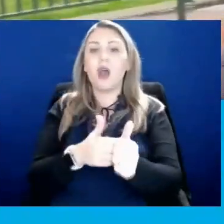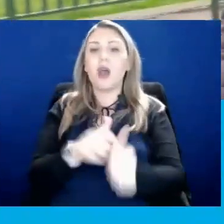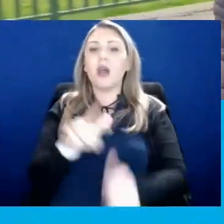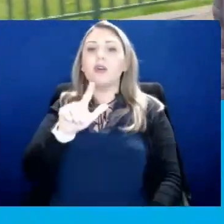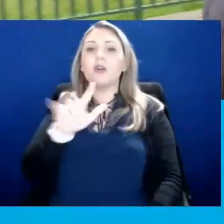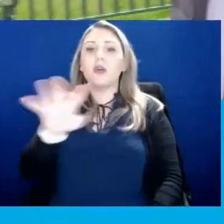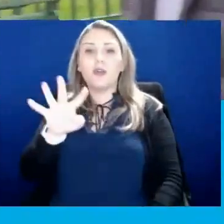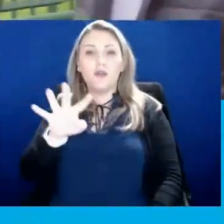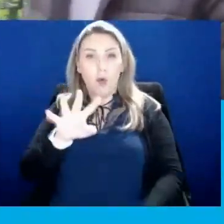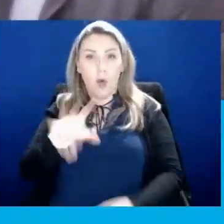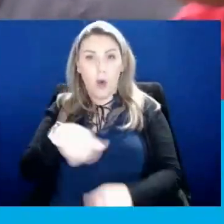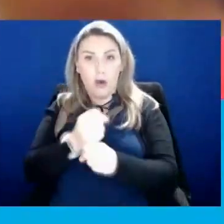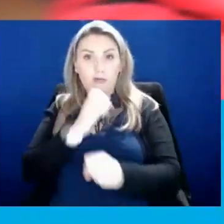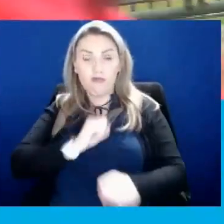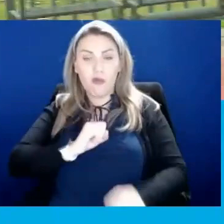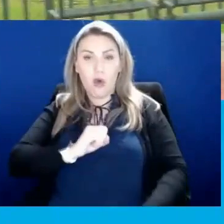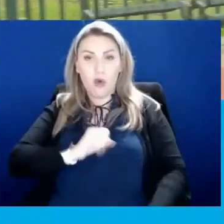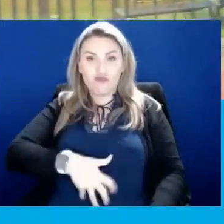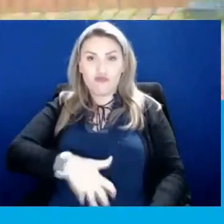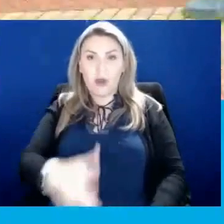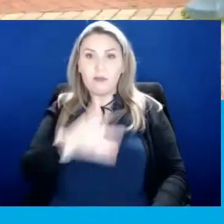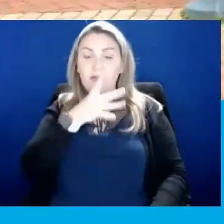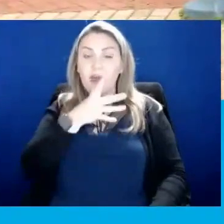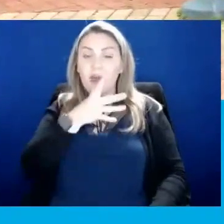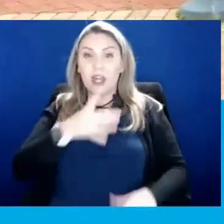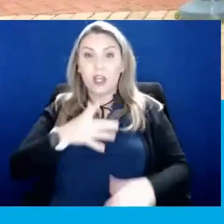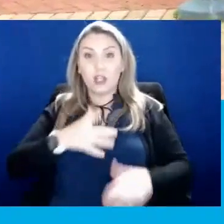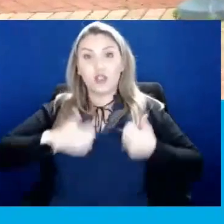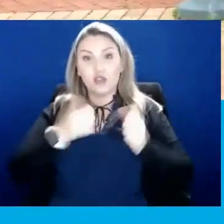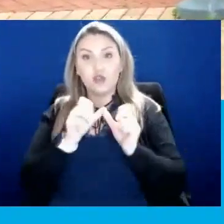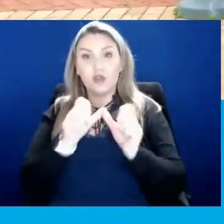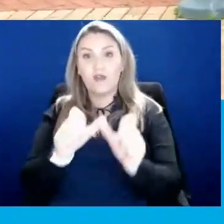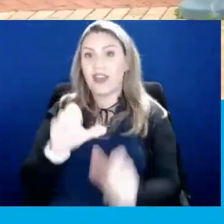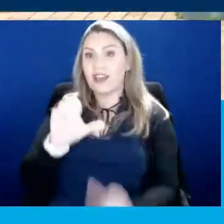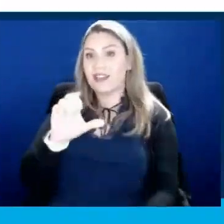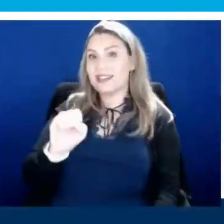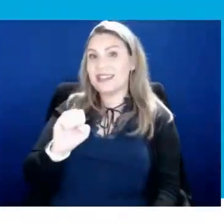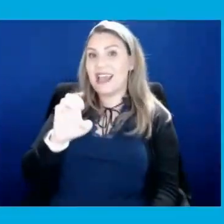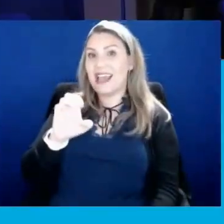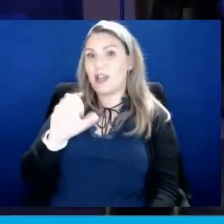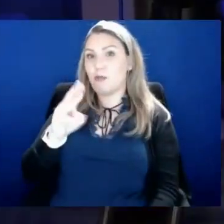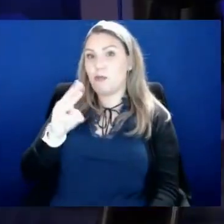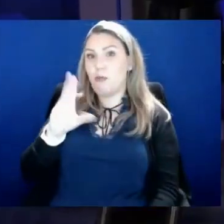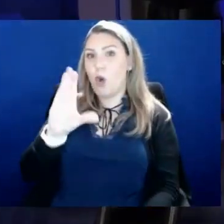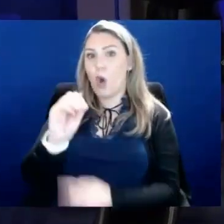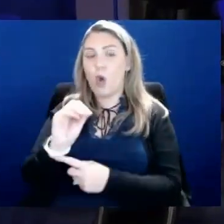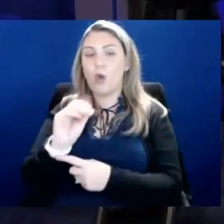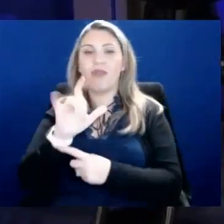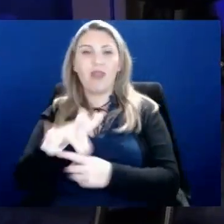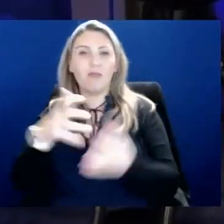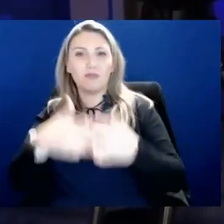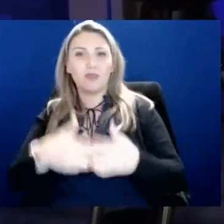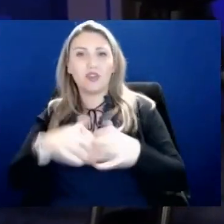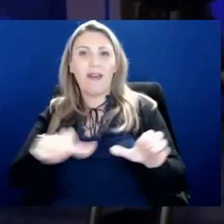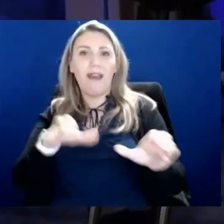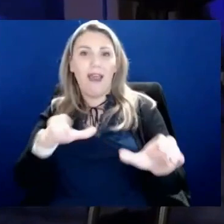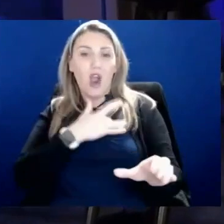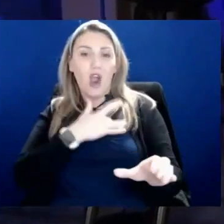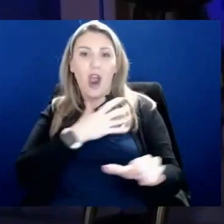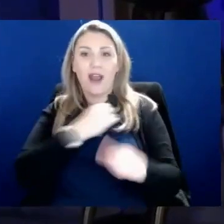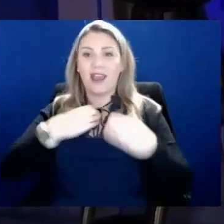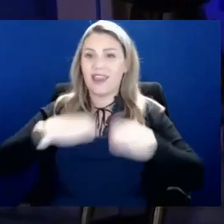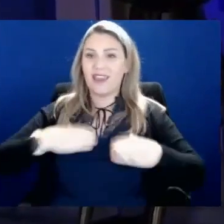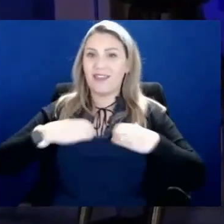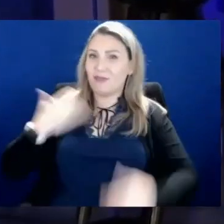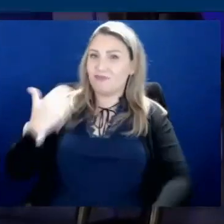COVID survives thanks to ECMO, a machine that acted as her heart and lungs. I'm Jessica Lovell. We hear her story and